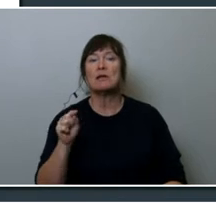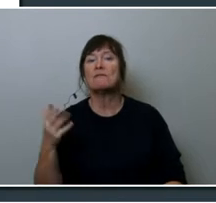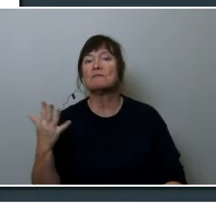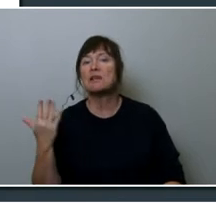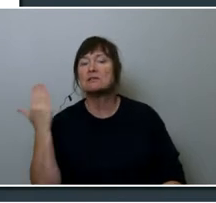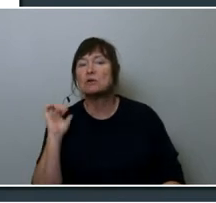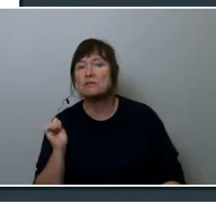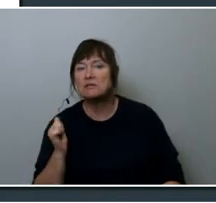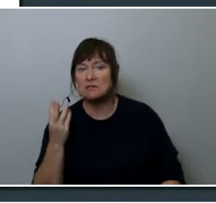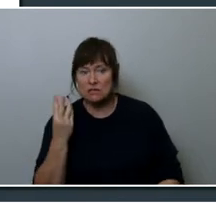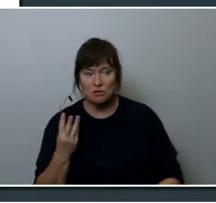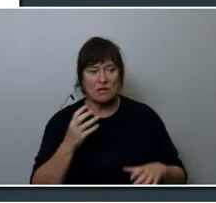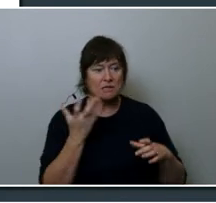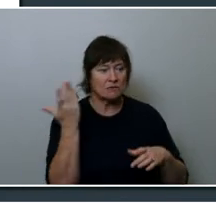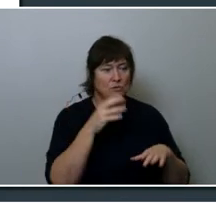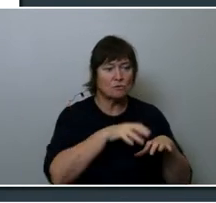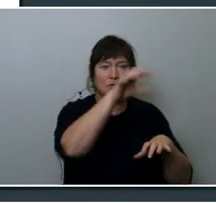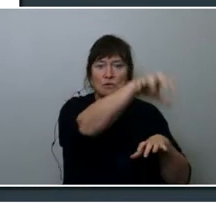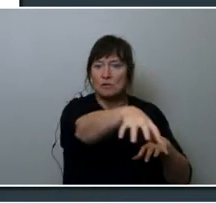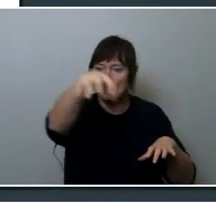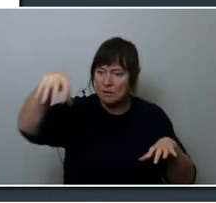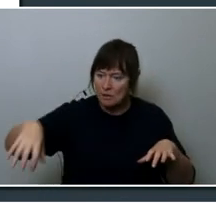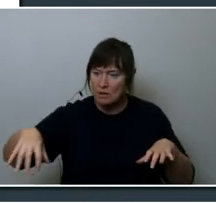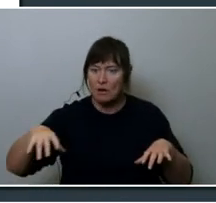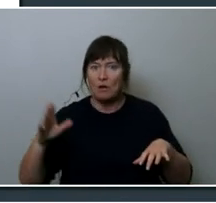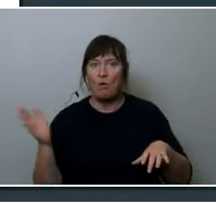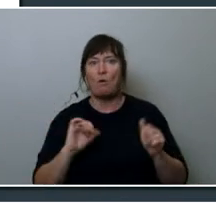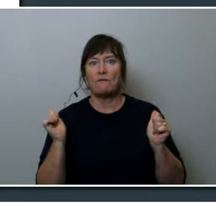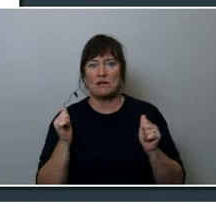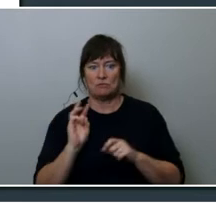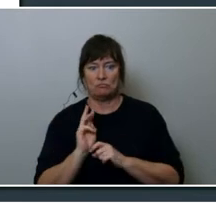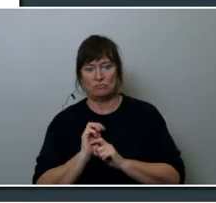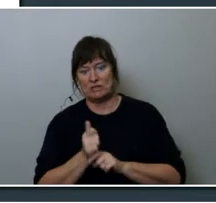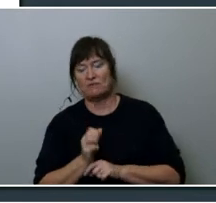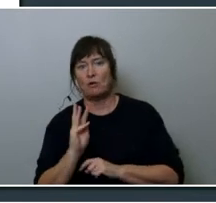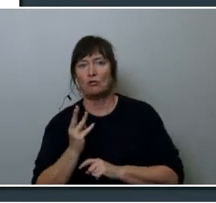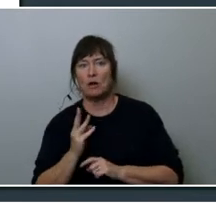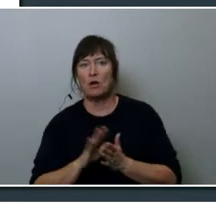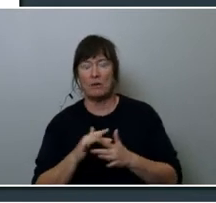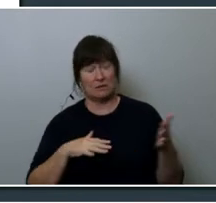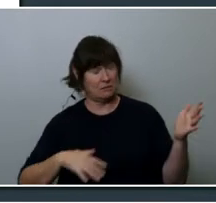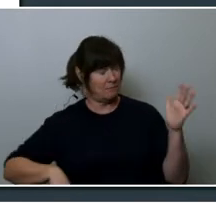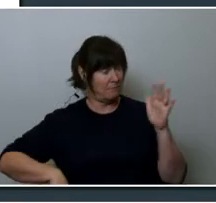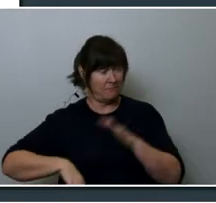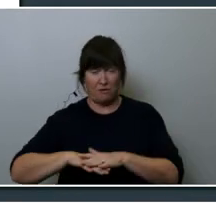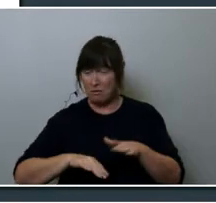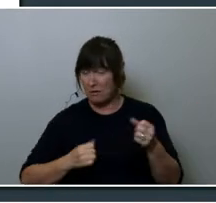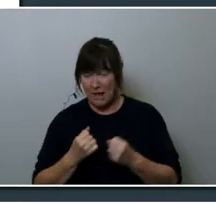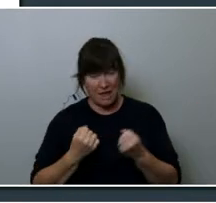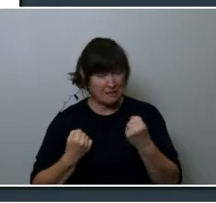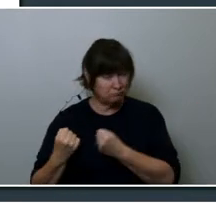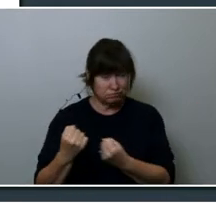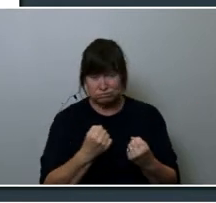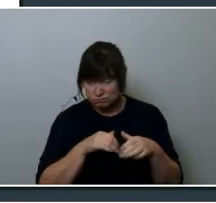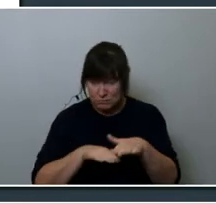we've got the three schools, Bledisloe, Taradale and Taradale Intermediate, and this gets completely packed with